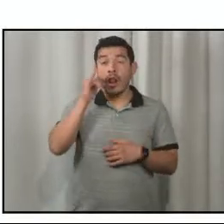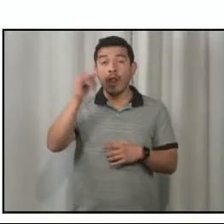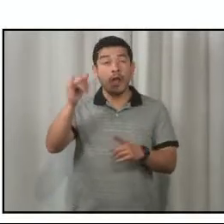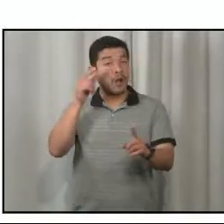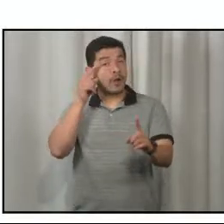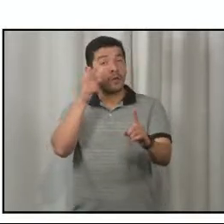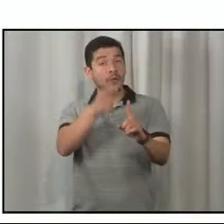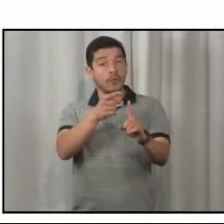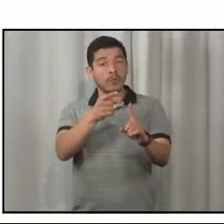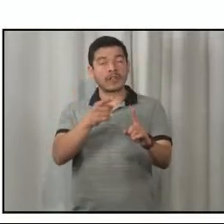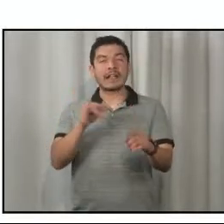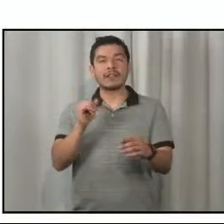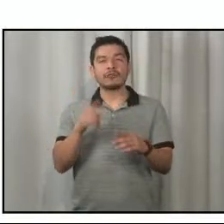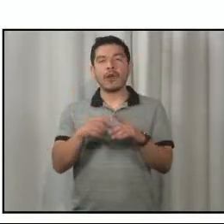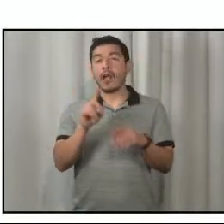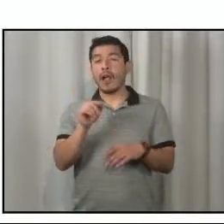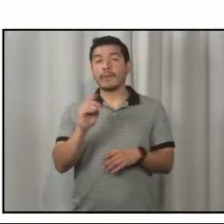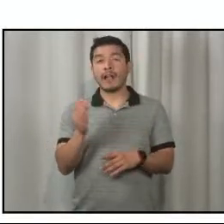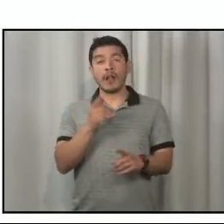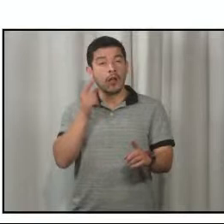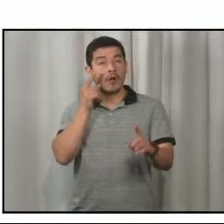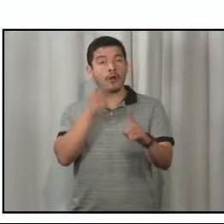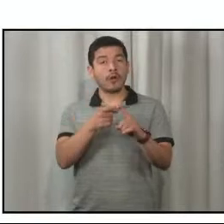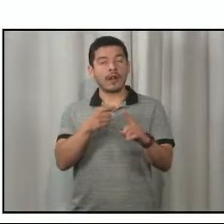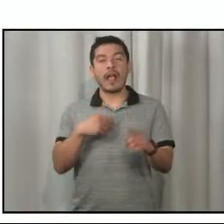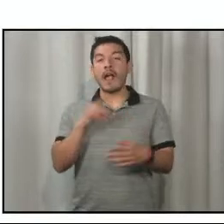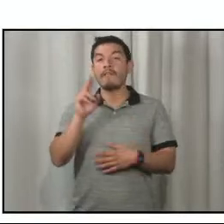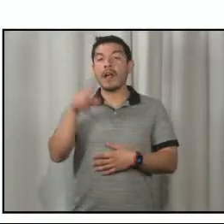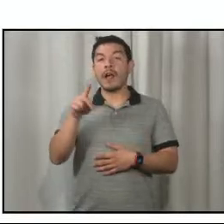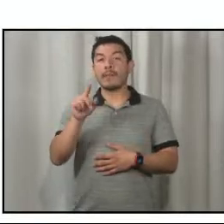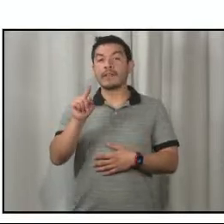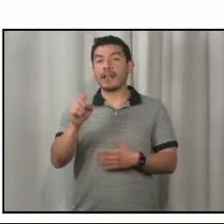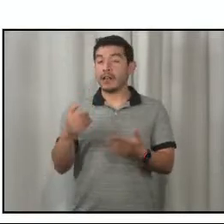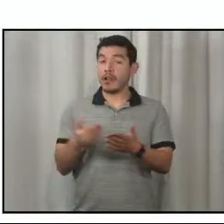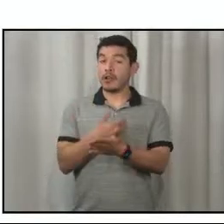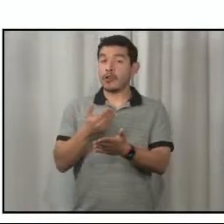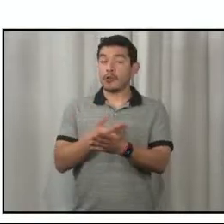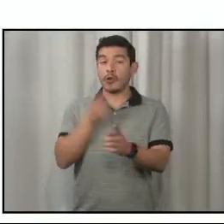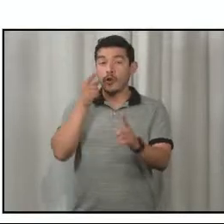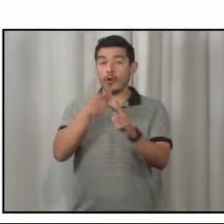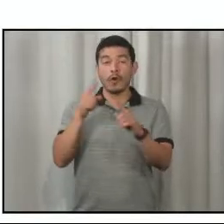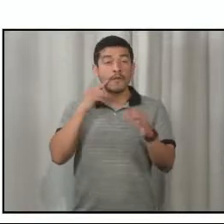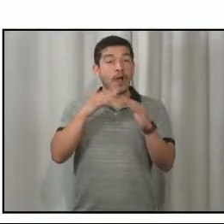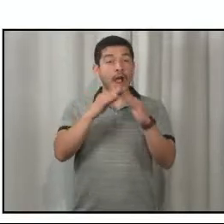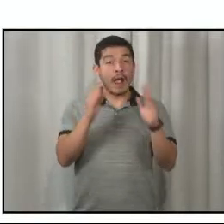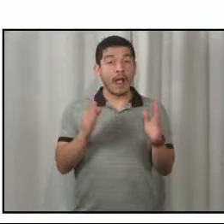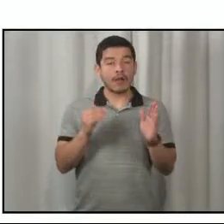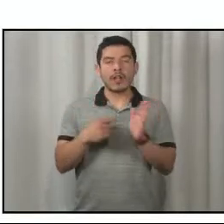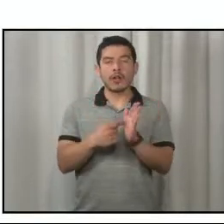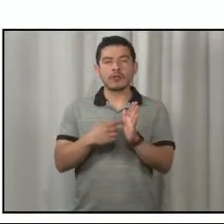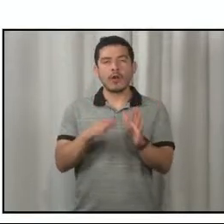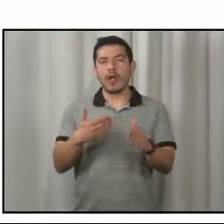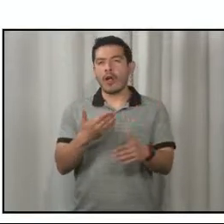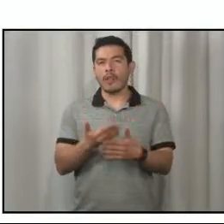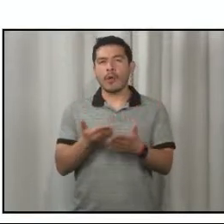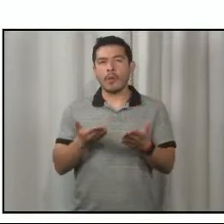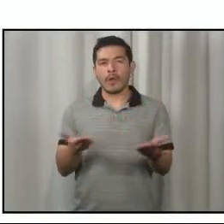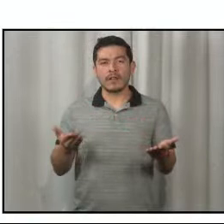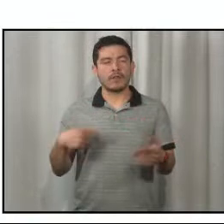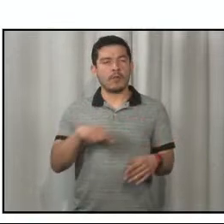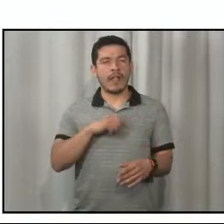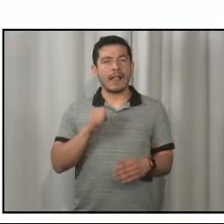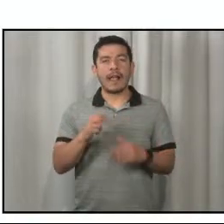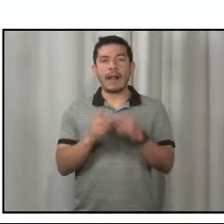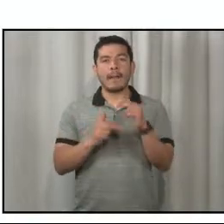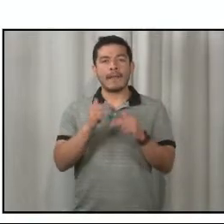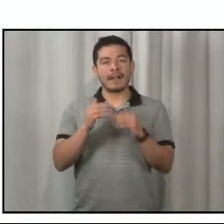long-term strategic plan, to have updated goals for housing and highlighting all the ways that we can support building housing